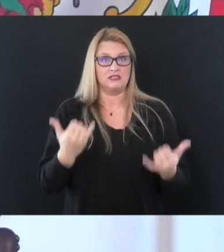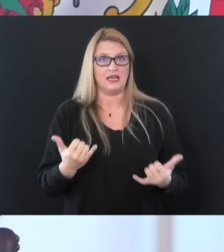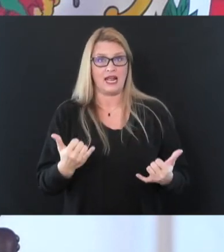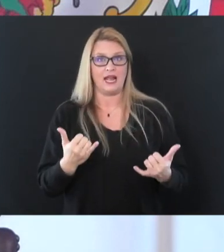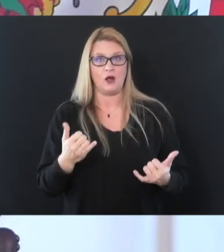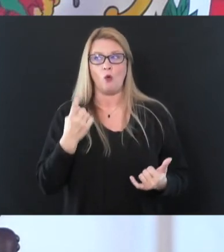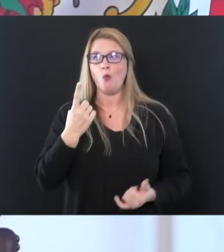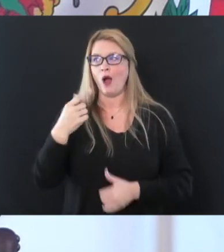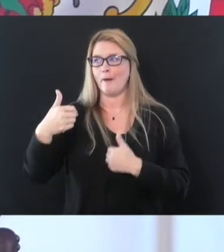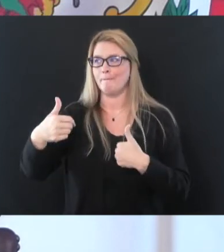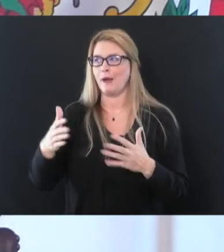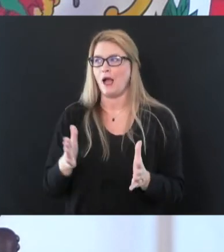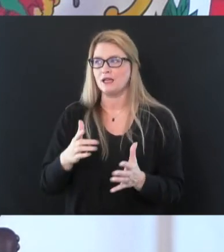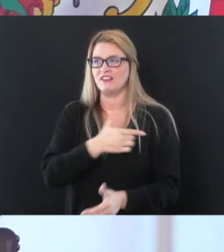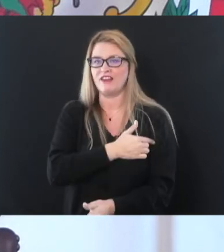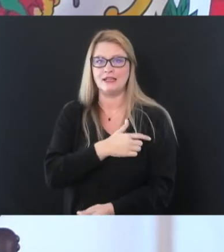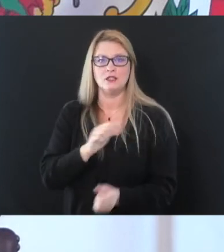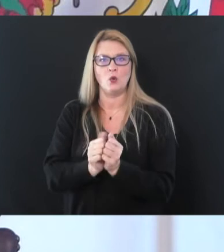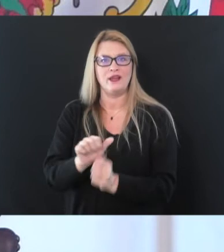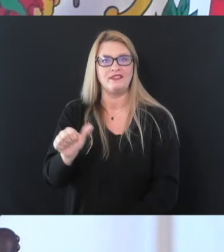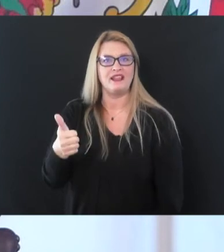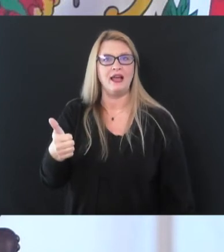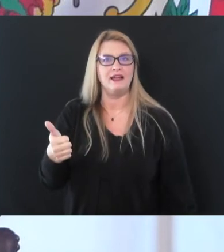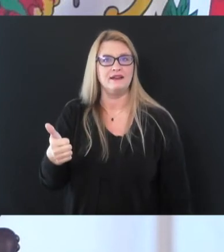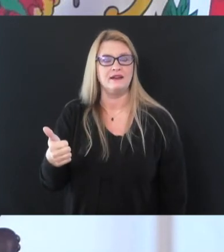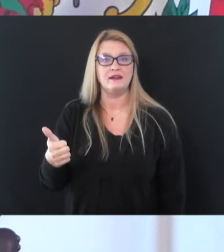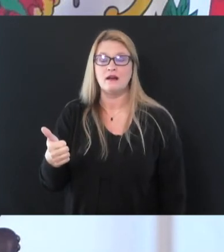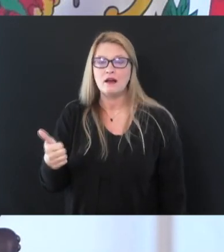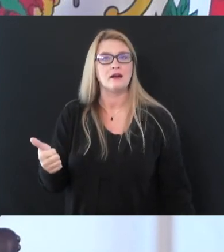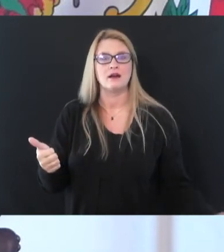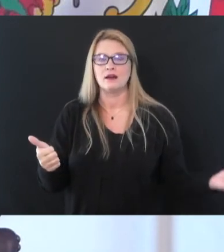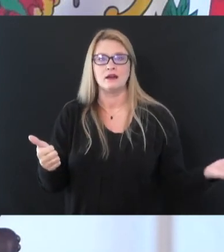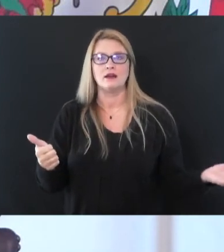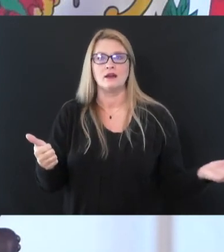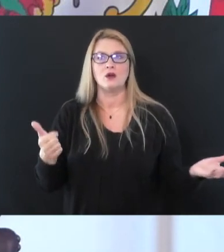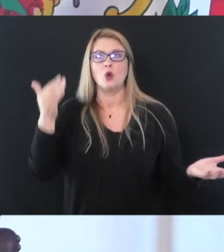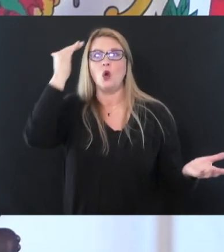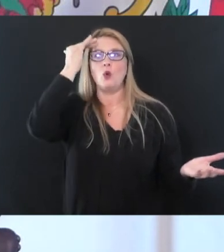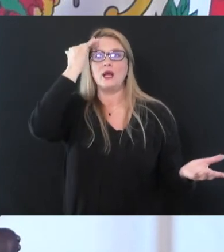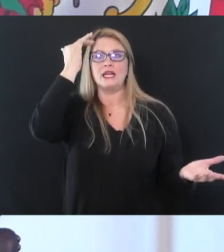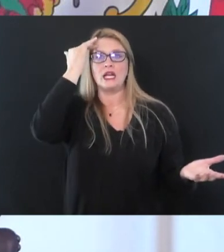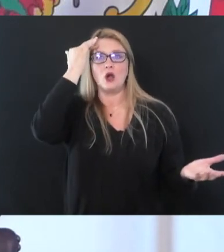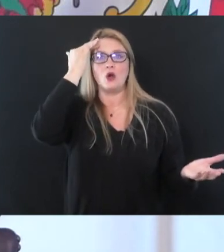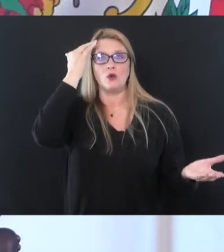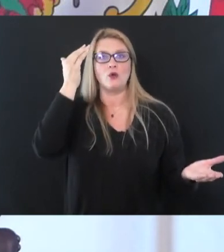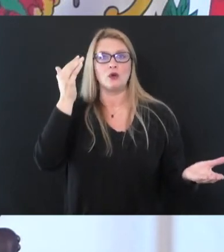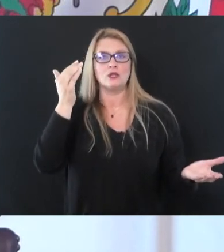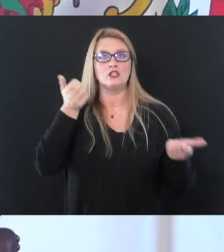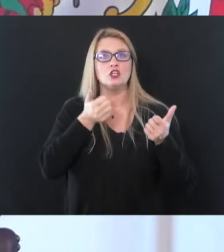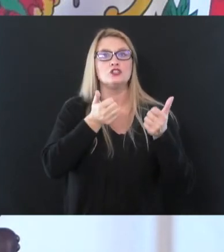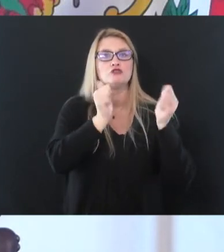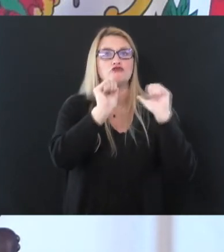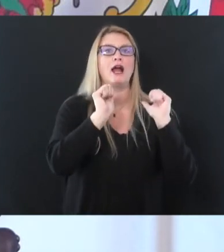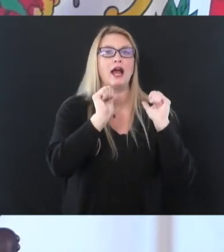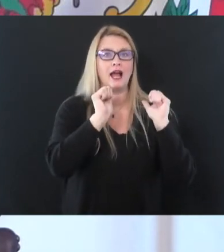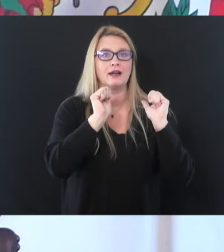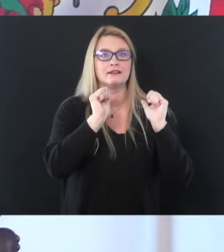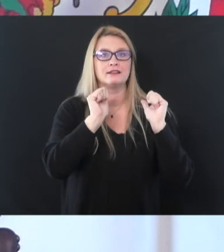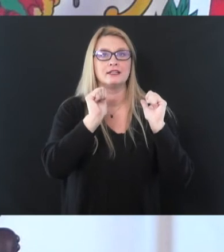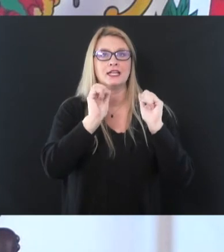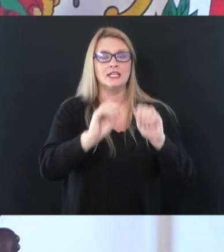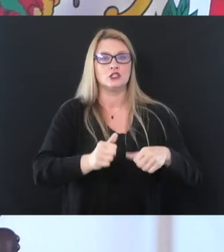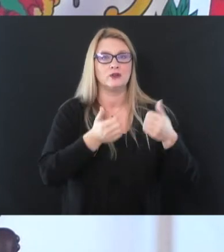of vaccines with 10 in it, we know we'd be a lot better off to try to get that